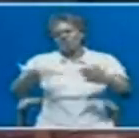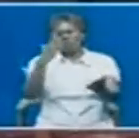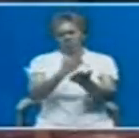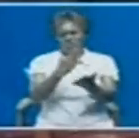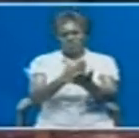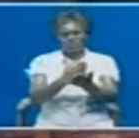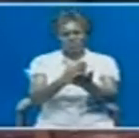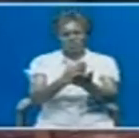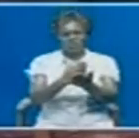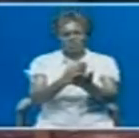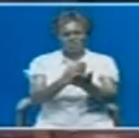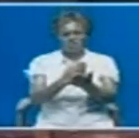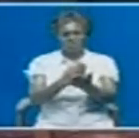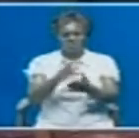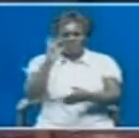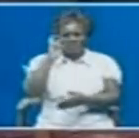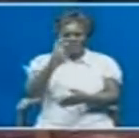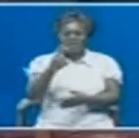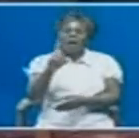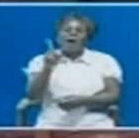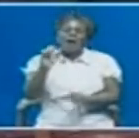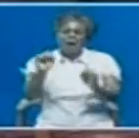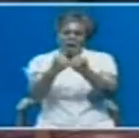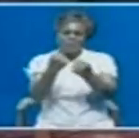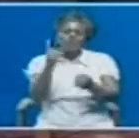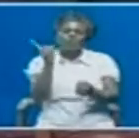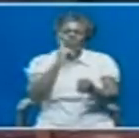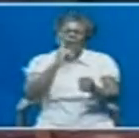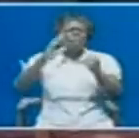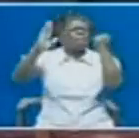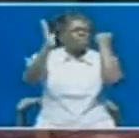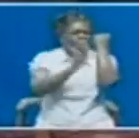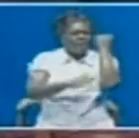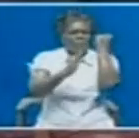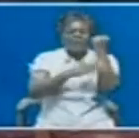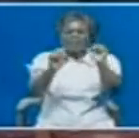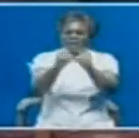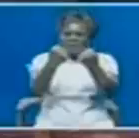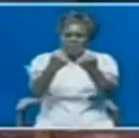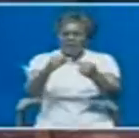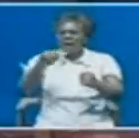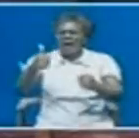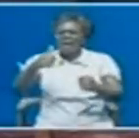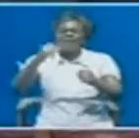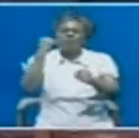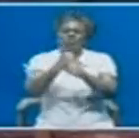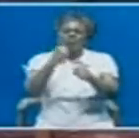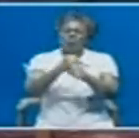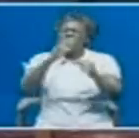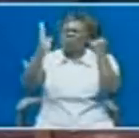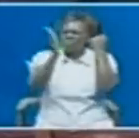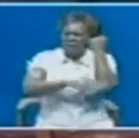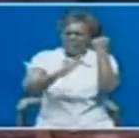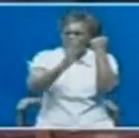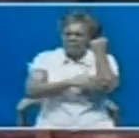Robert? Oh, totally. I mean, look, whatever happened to Maurice, has worse things have, other people have committed worse things and gotten away with it.